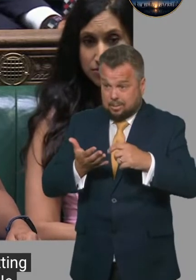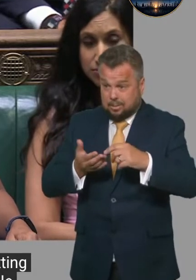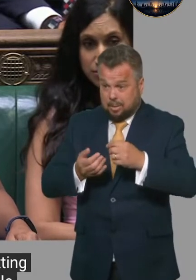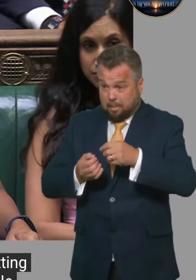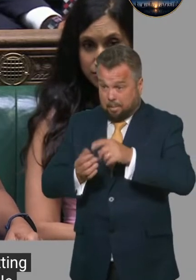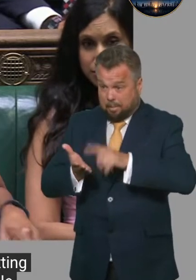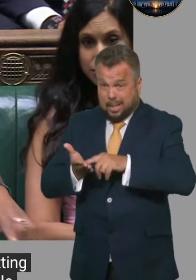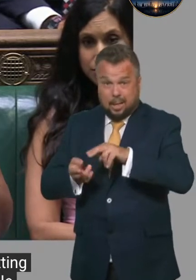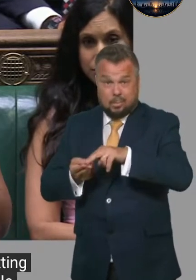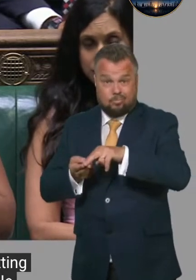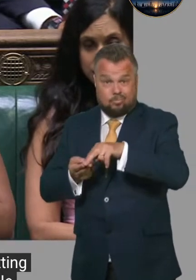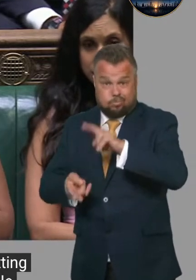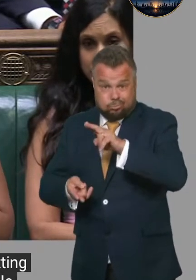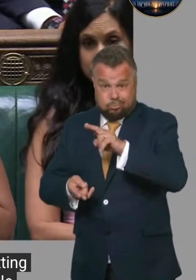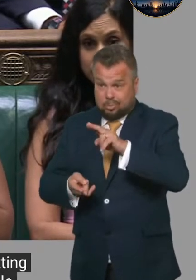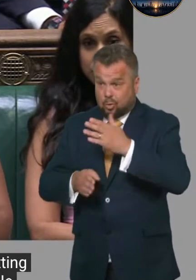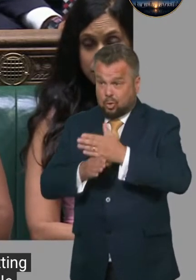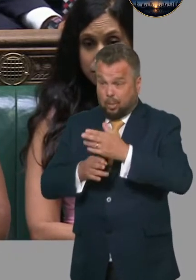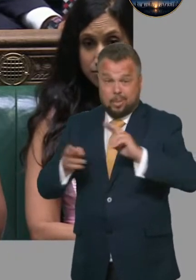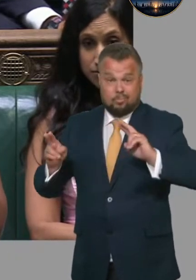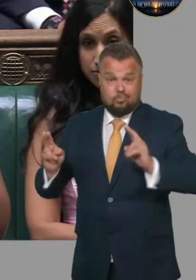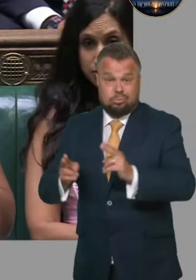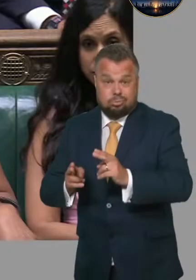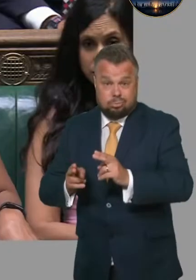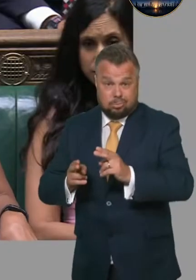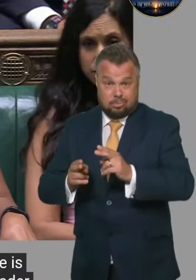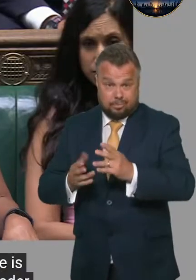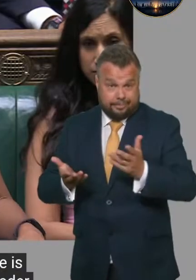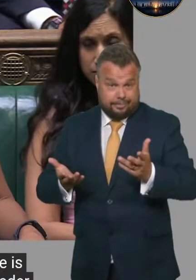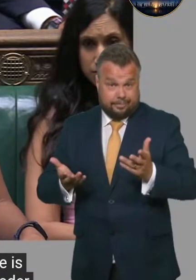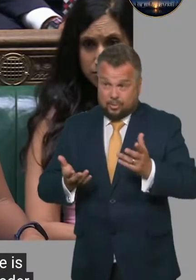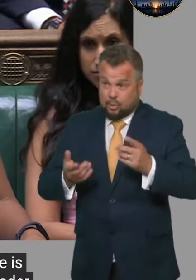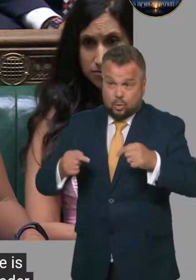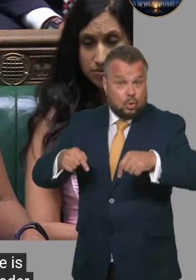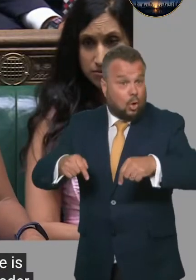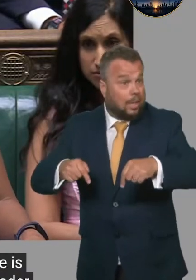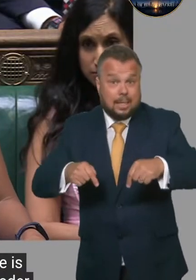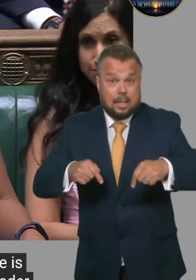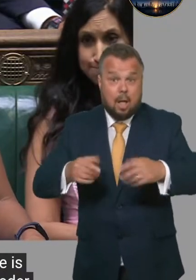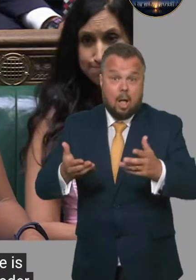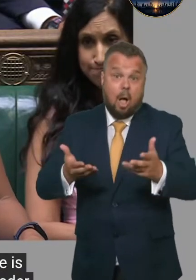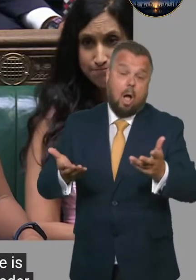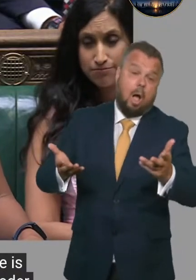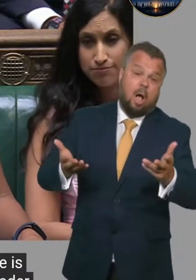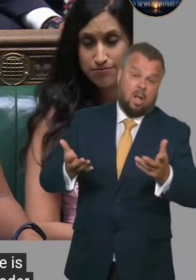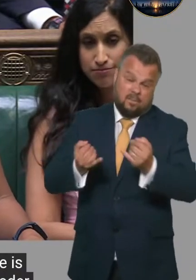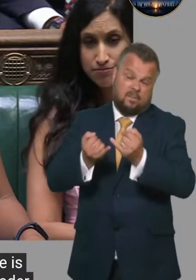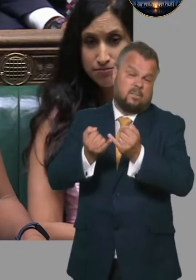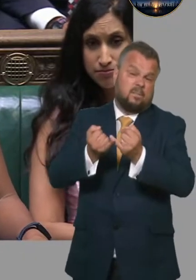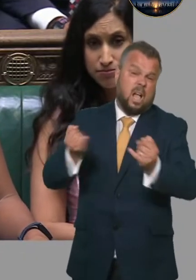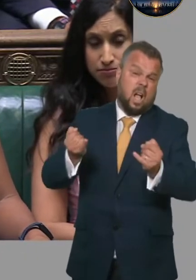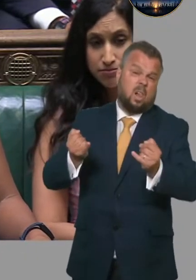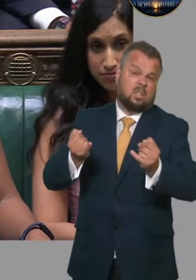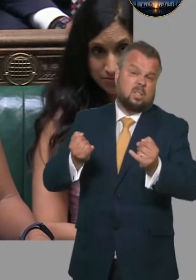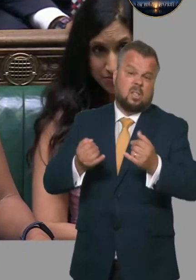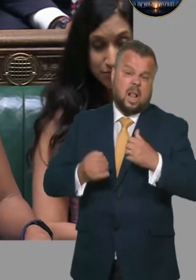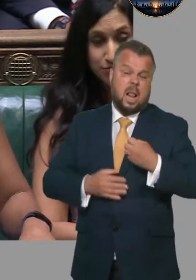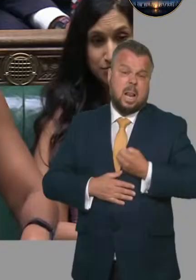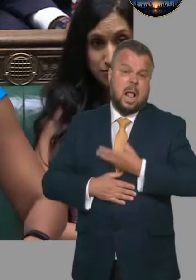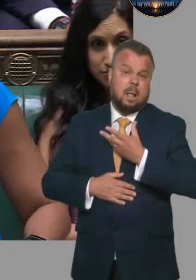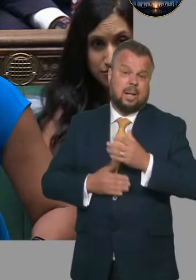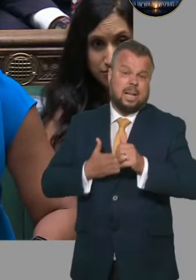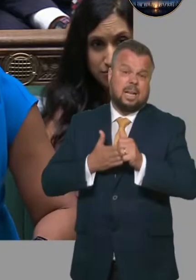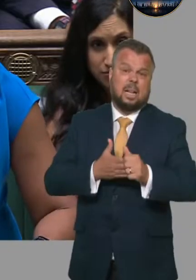rejected by the electorate, brought back from the wilderness by this man, and when the going got tough, he jumped into bed with the Mayor of